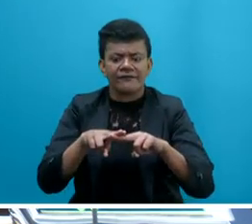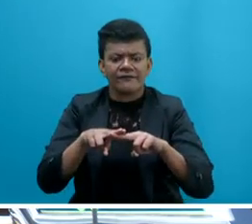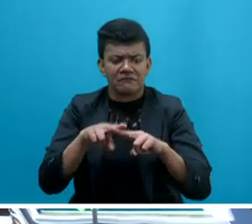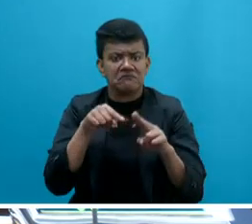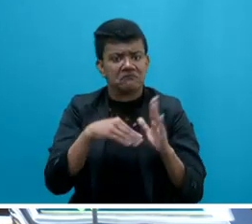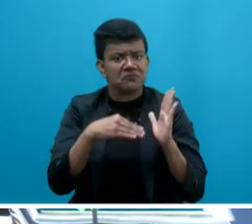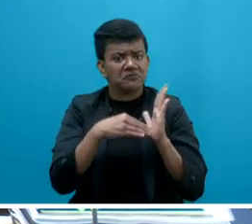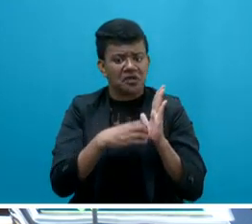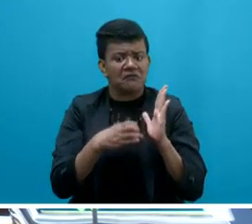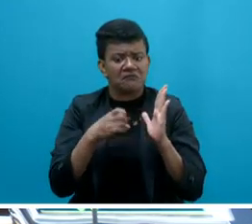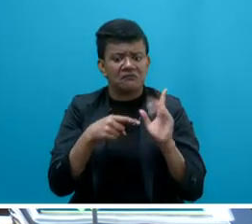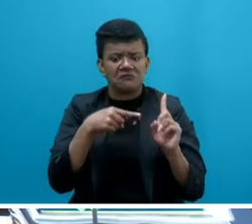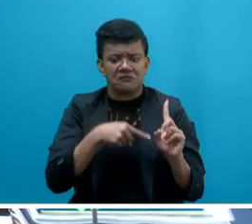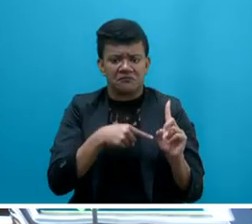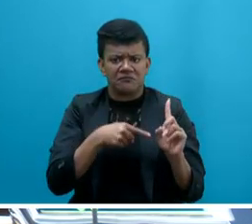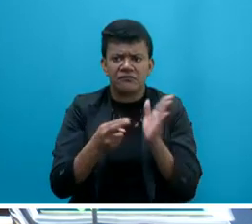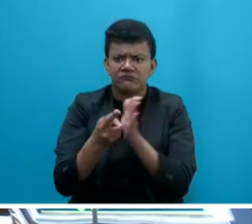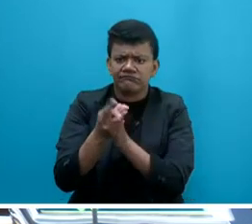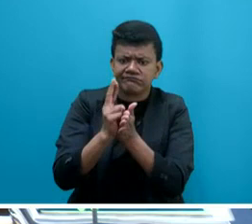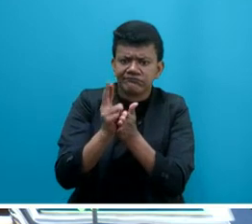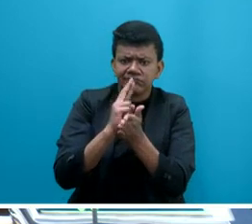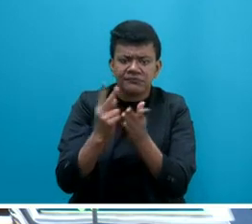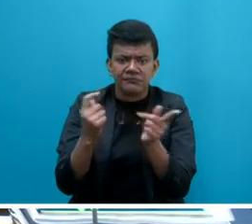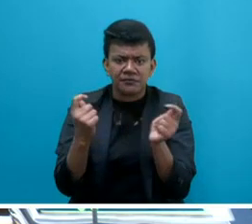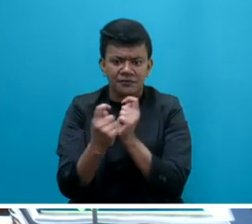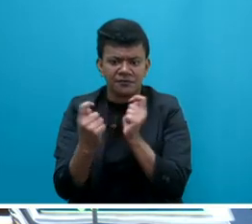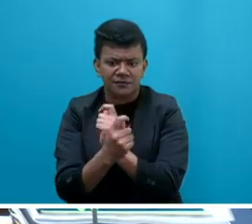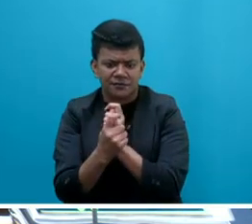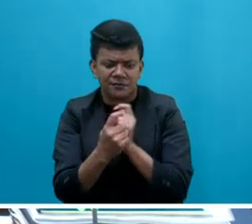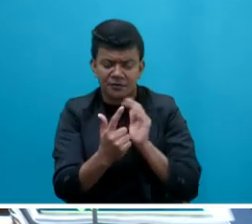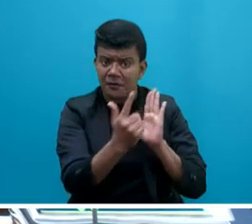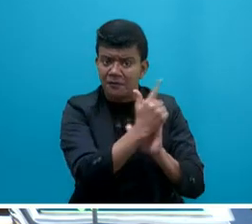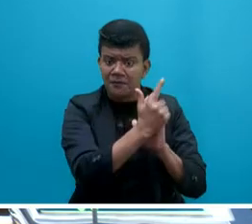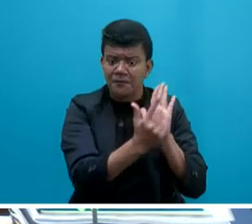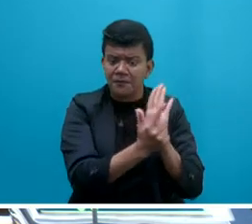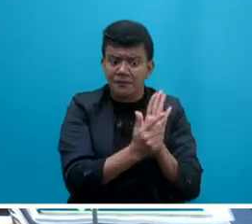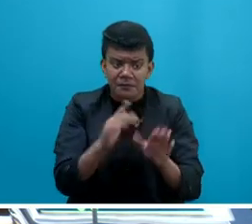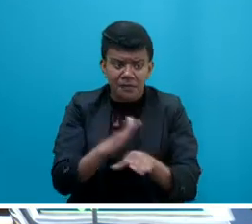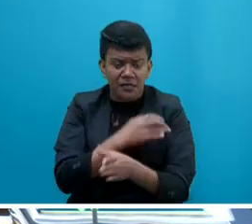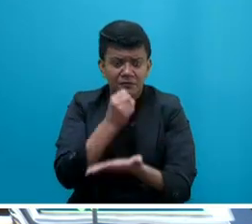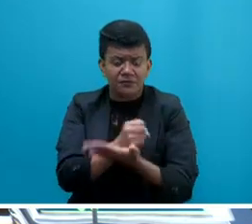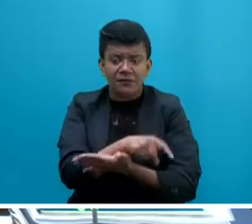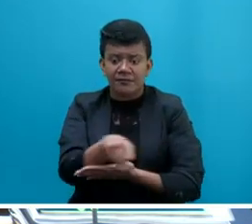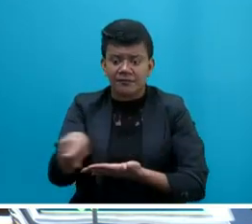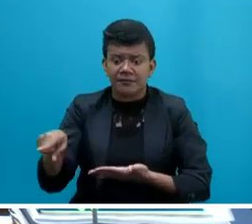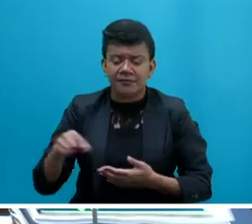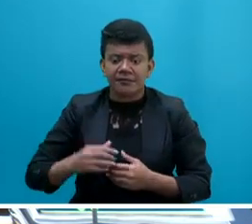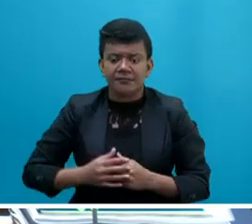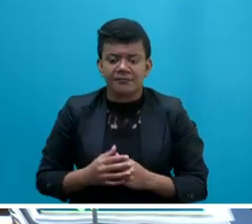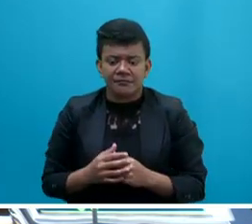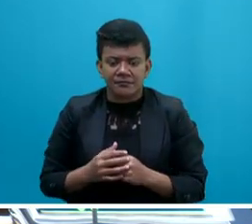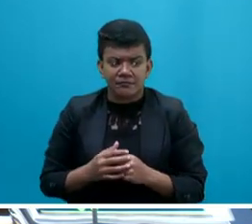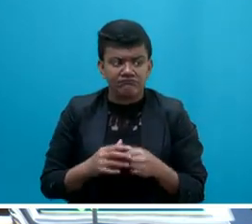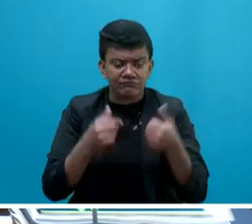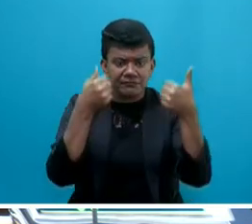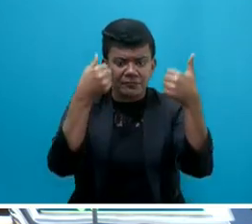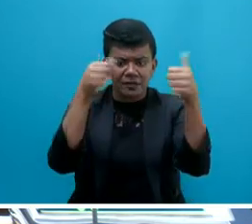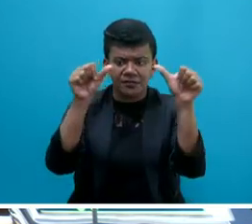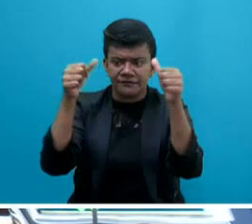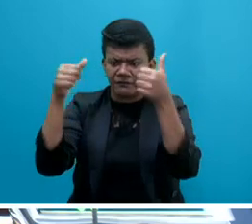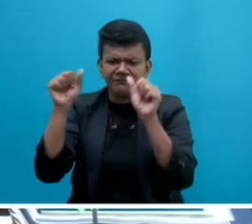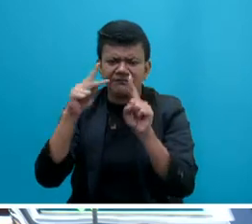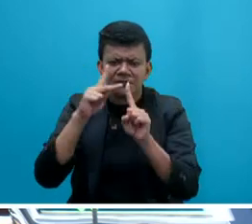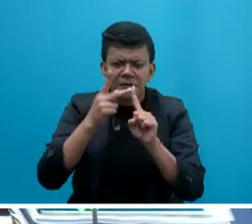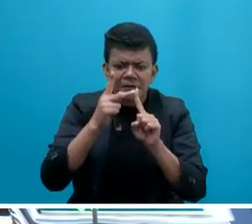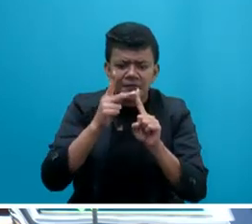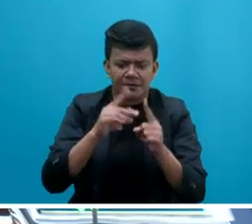to ensure that the organization remains relevant and is able to meet the needs and priorities of Pacific small island